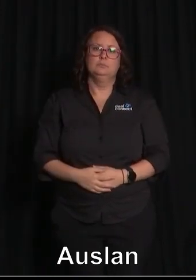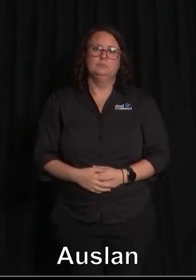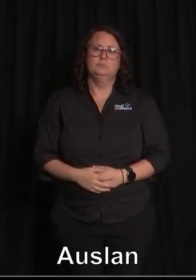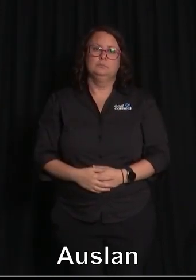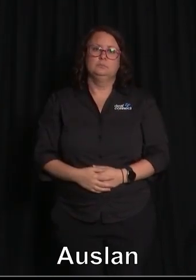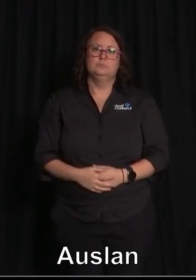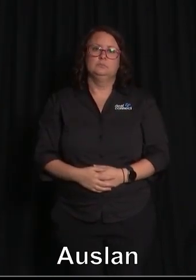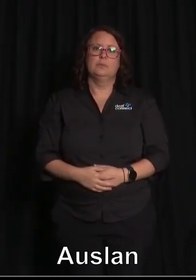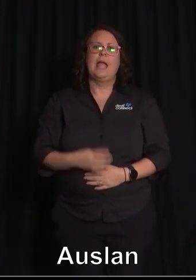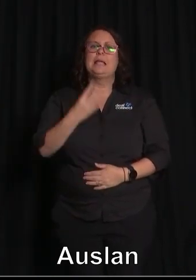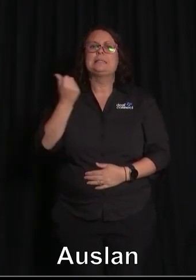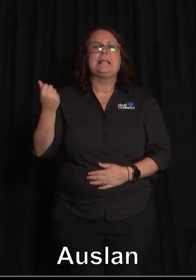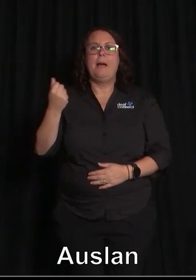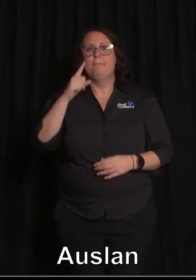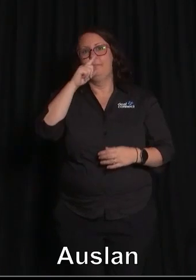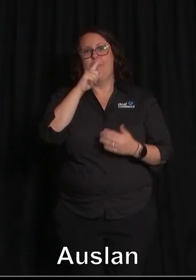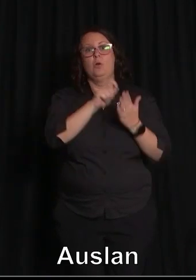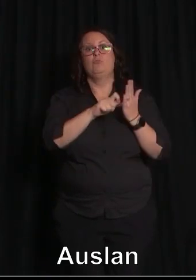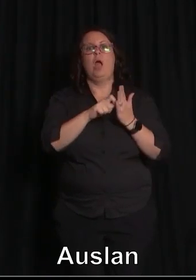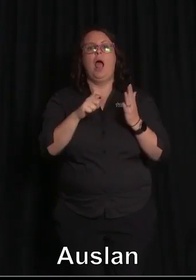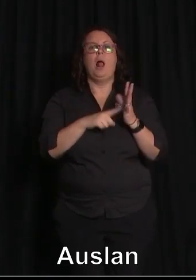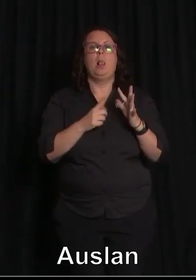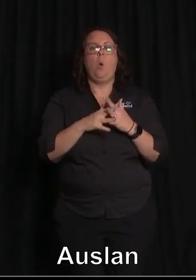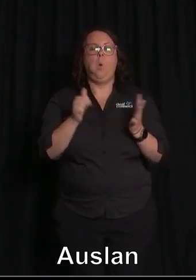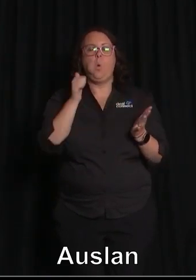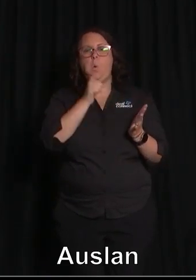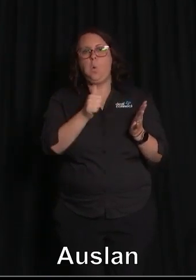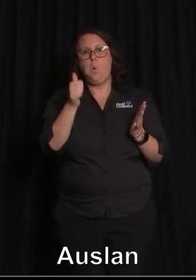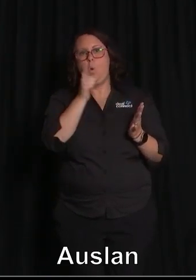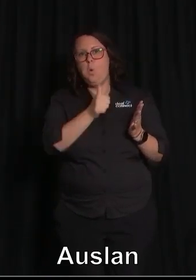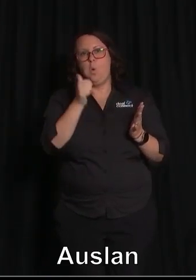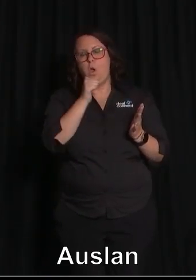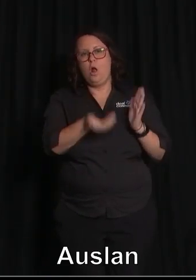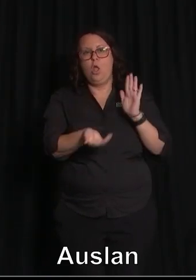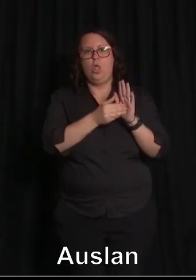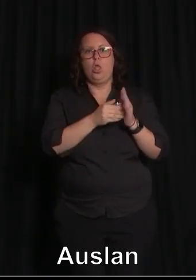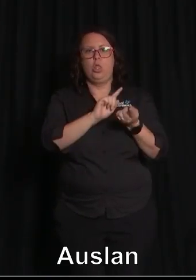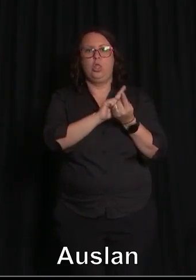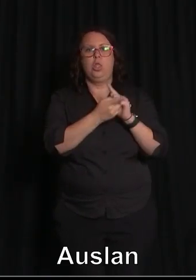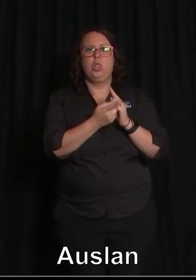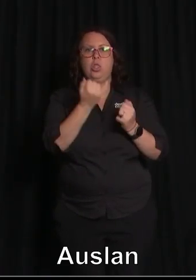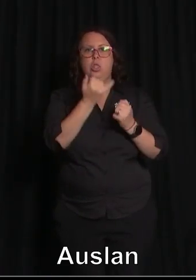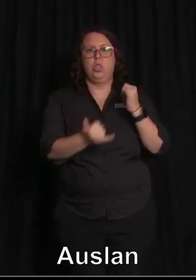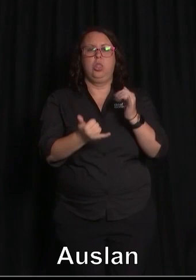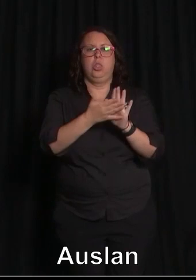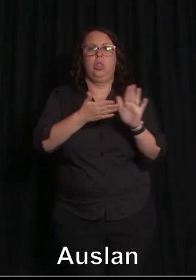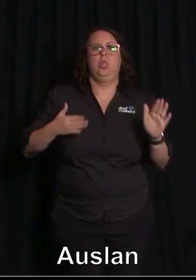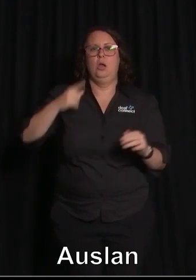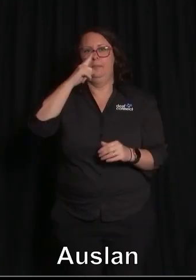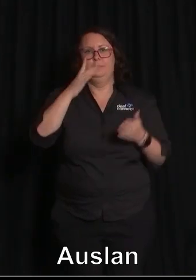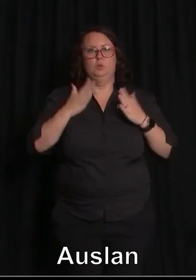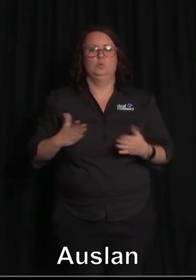been opportunistic uses of these circumstances to implement draconian measures that further curtail human rights